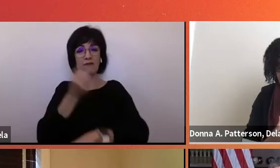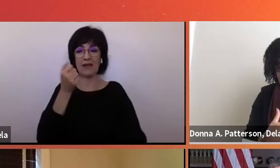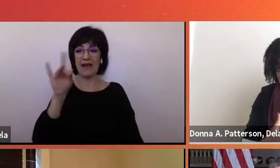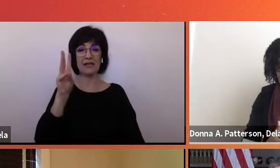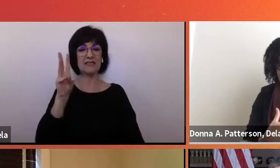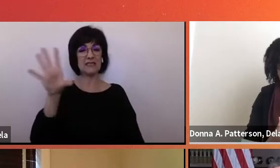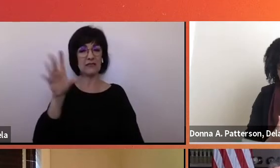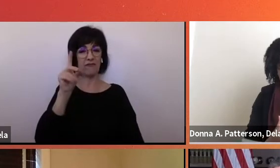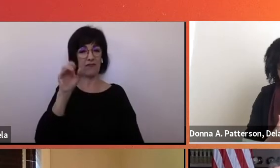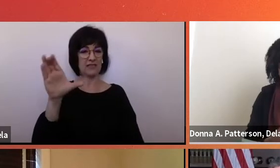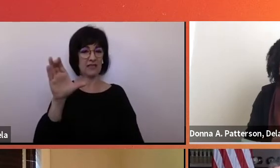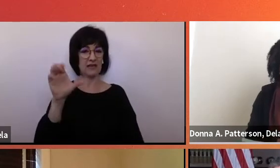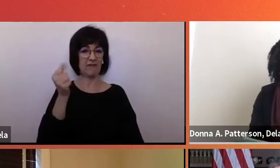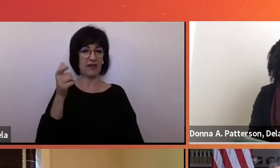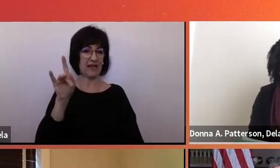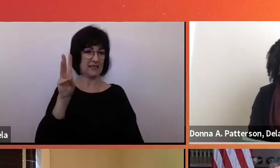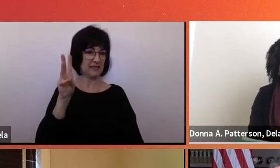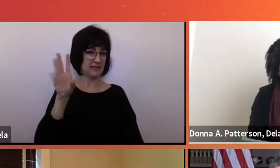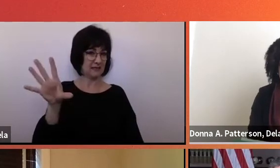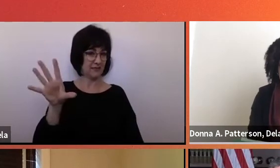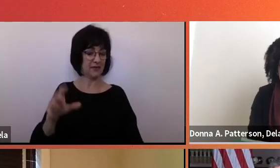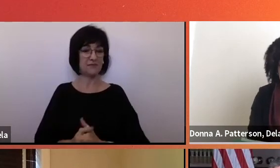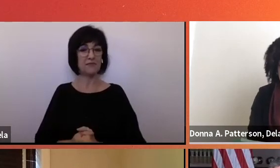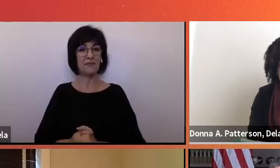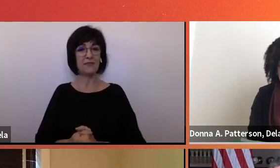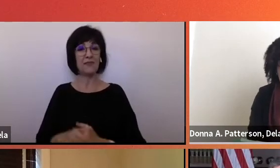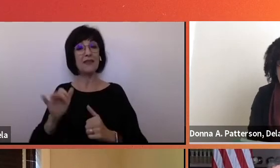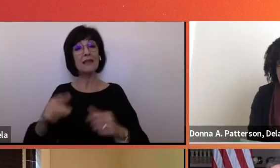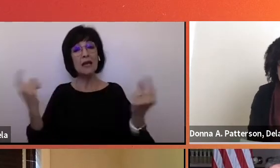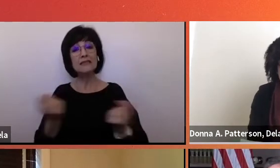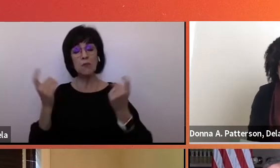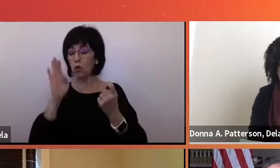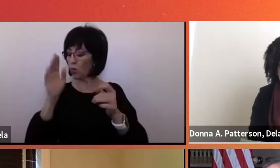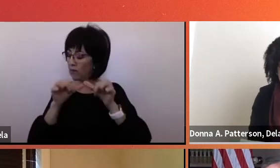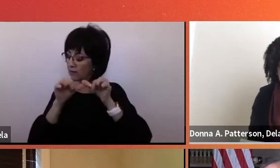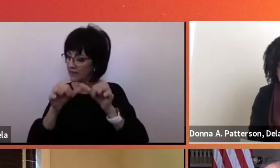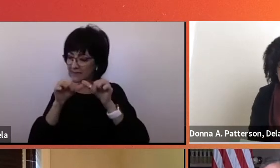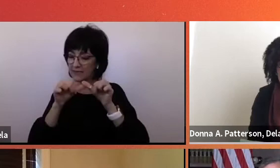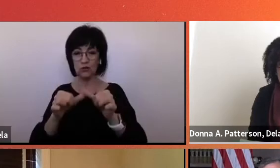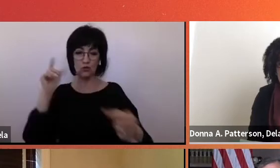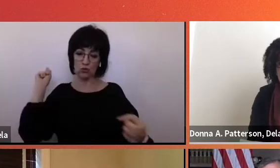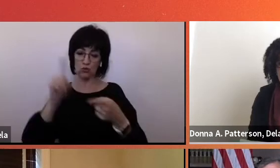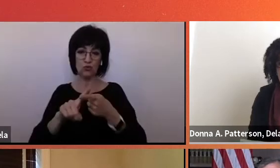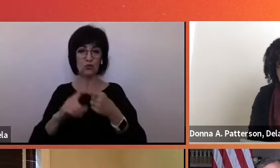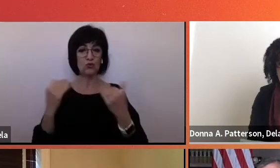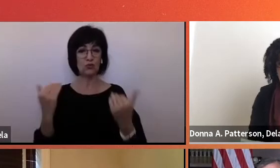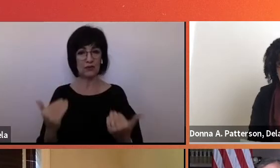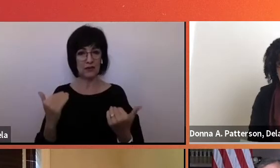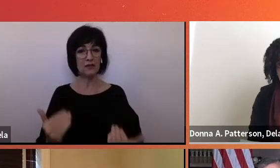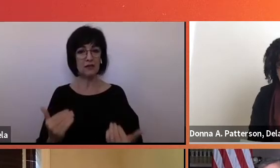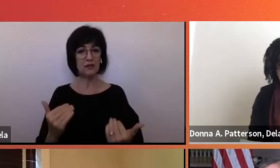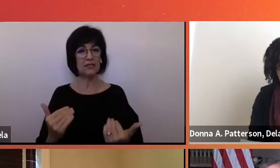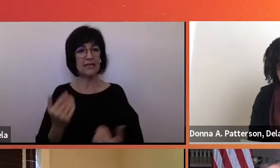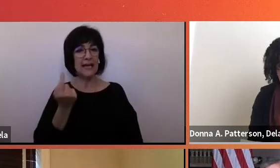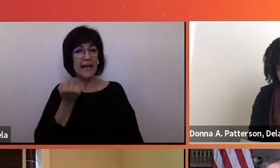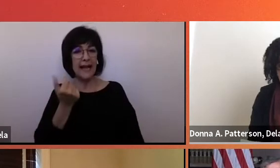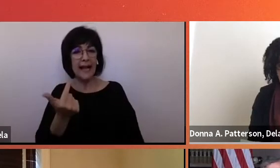December 1865. And the celebrations will continue. They continue to now in Texas. There was a bit of a